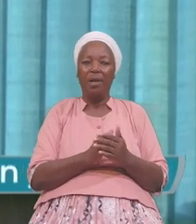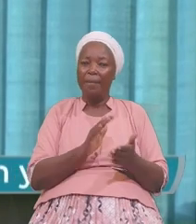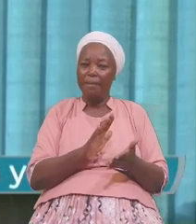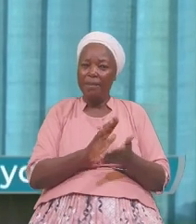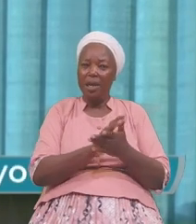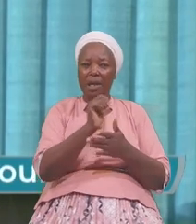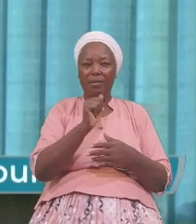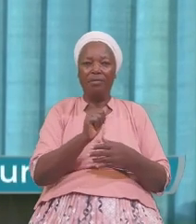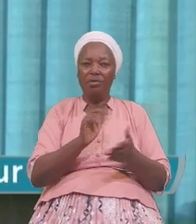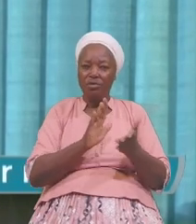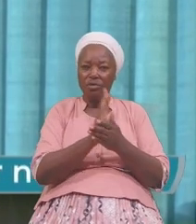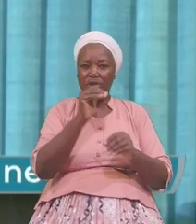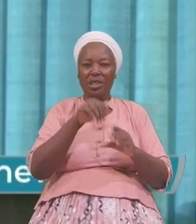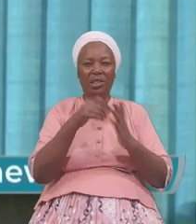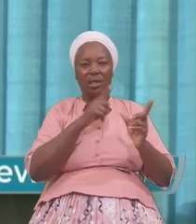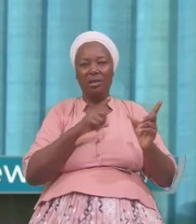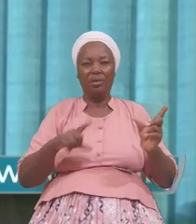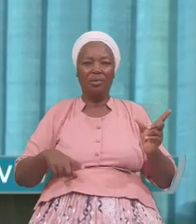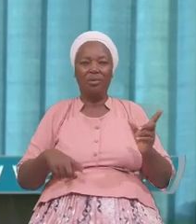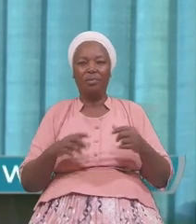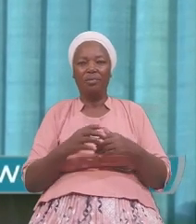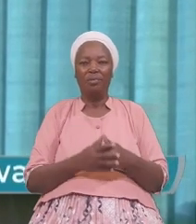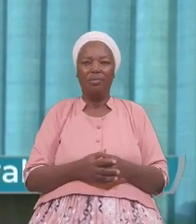Believe. Trust in the Lord.